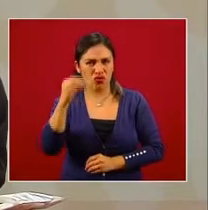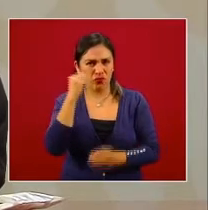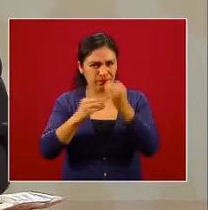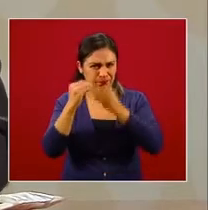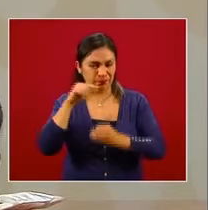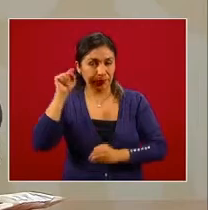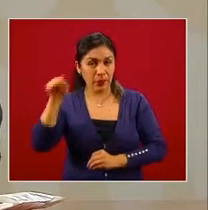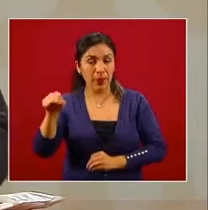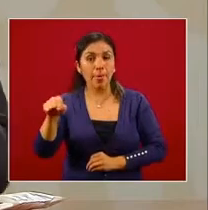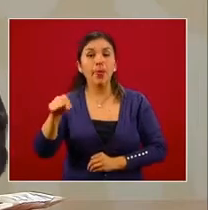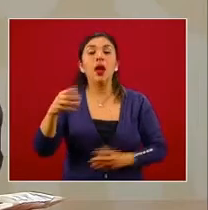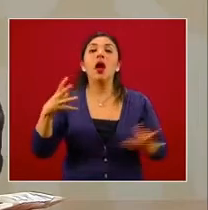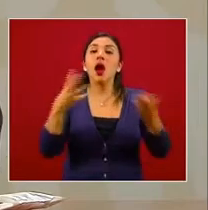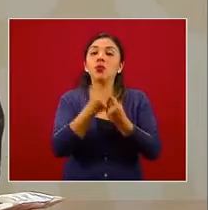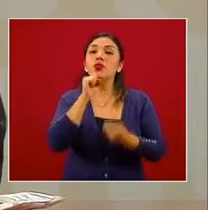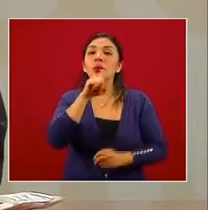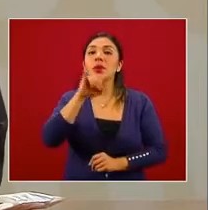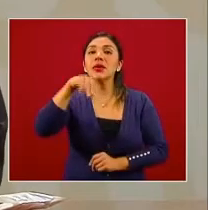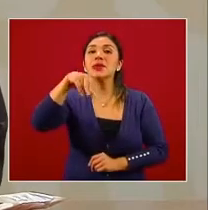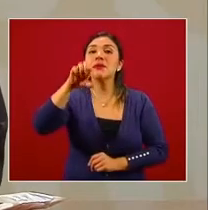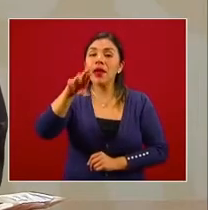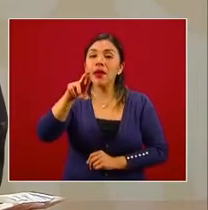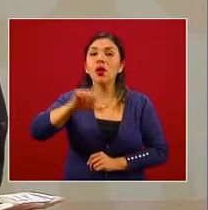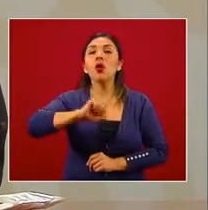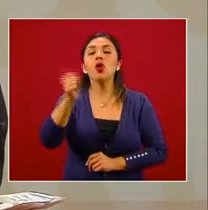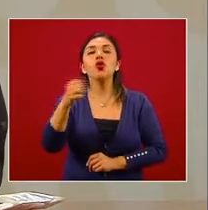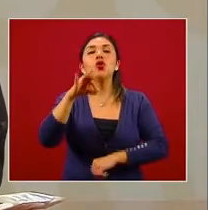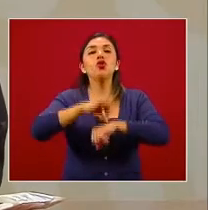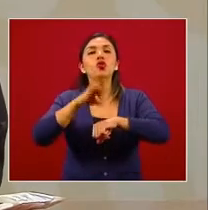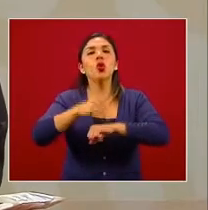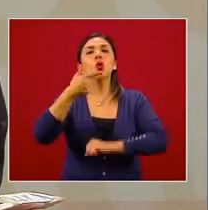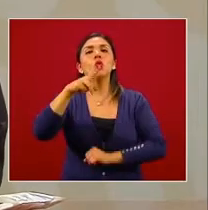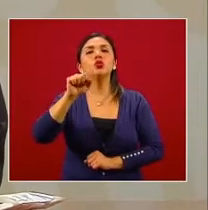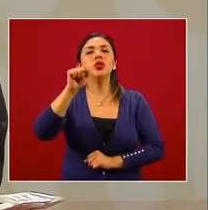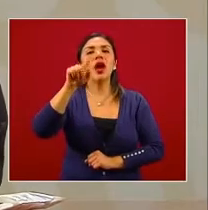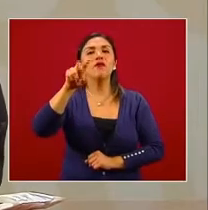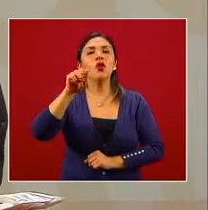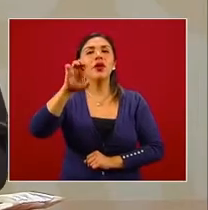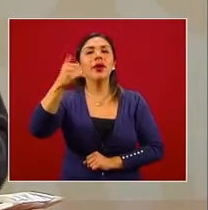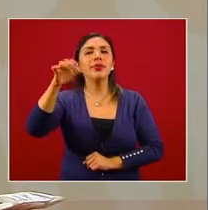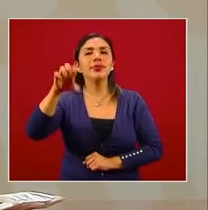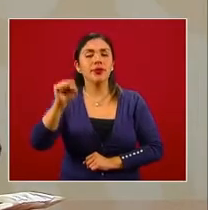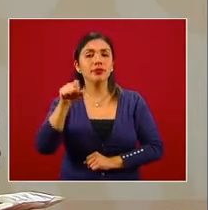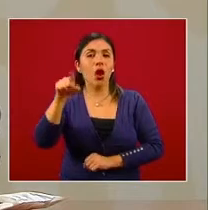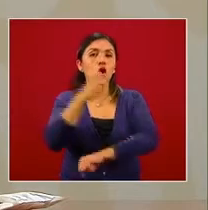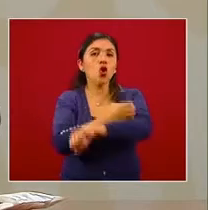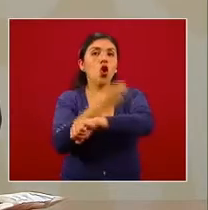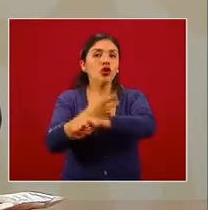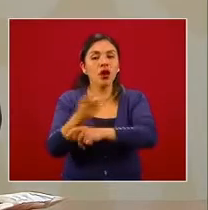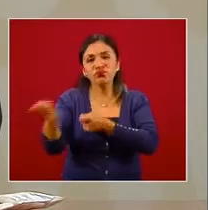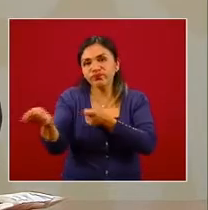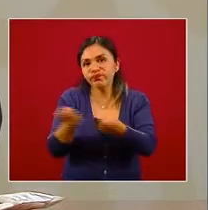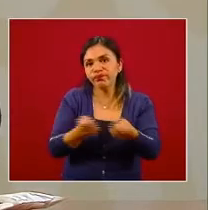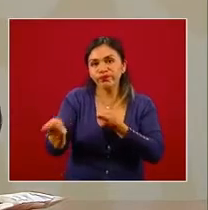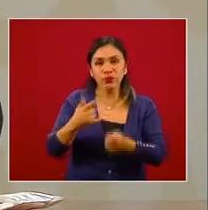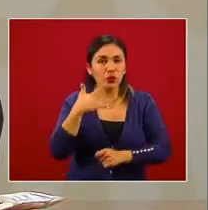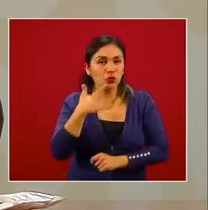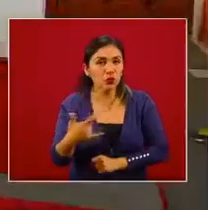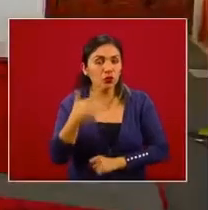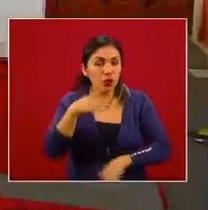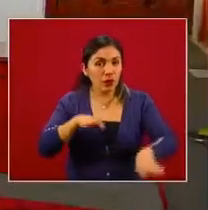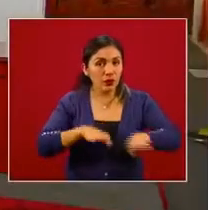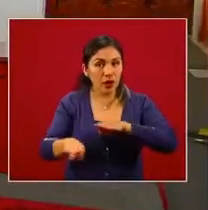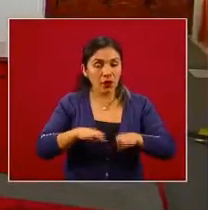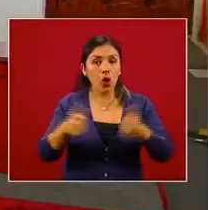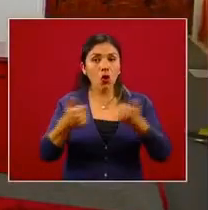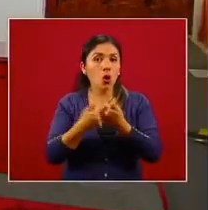Institute. And then Dr. Gustavo Reyes Terran, who coordinates these institutes, he was